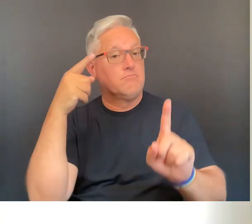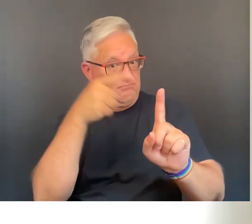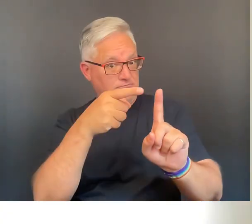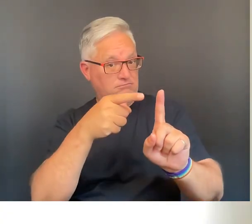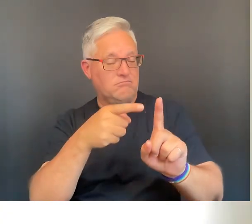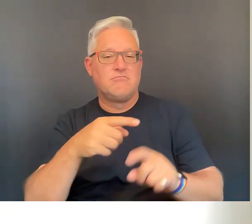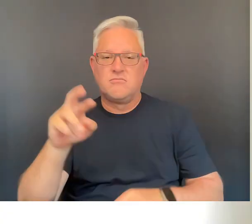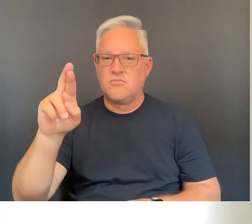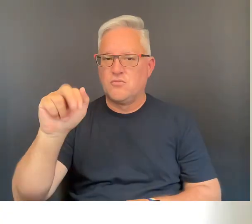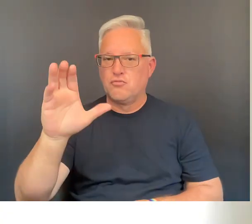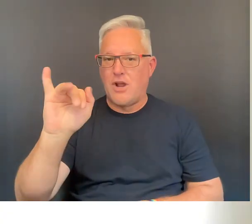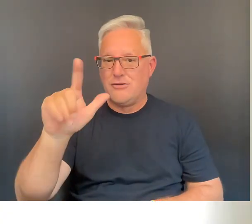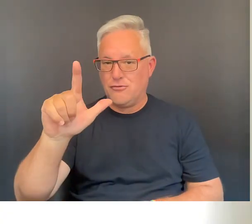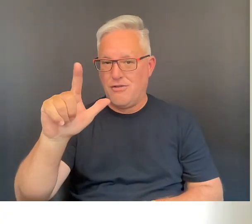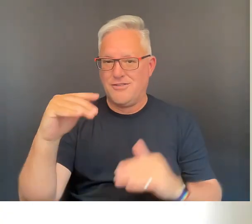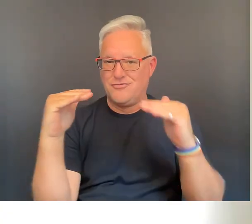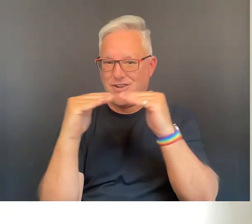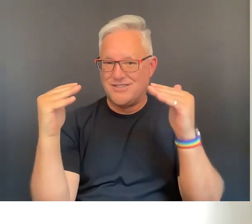racial justice?